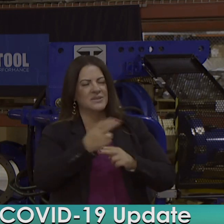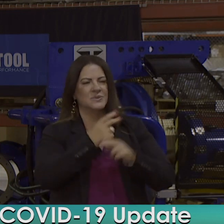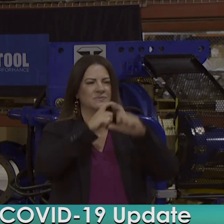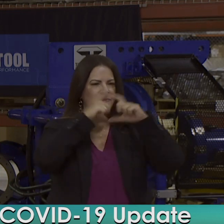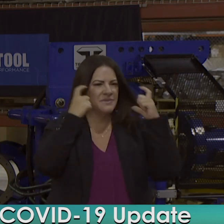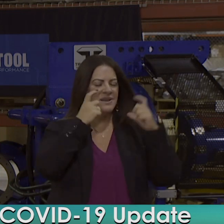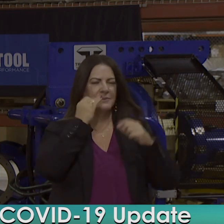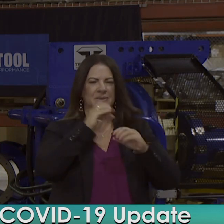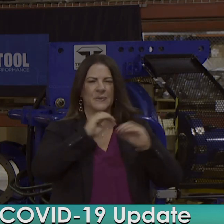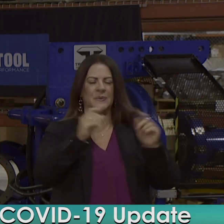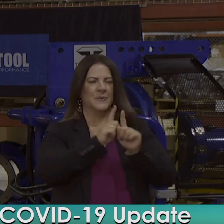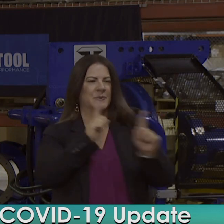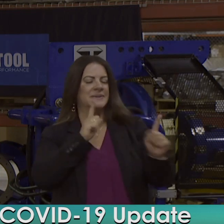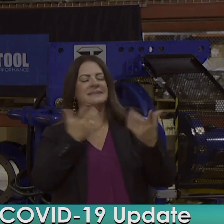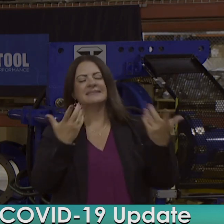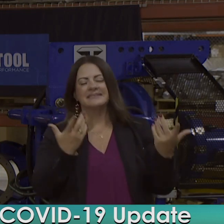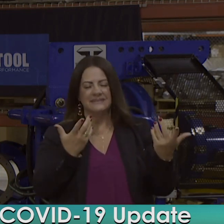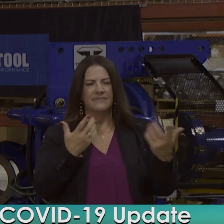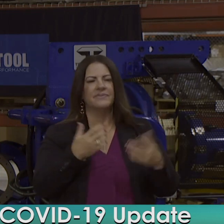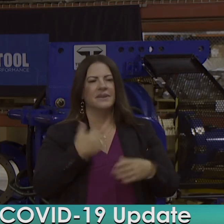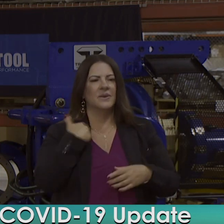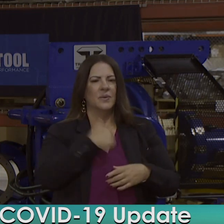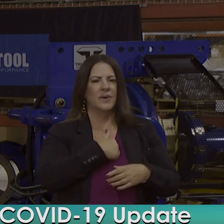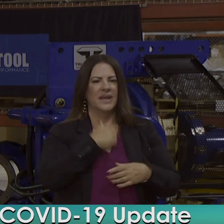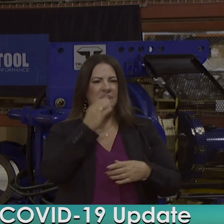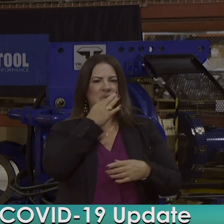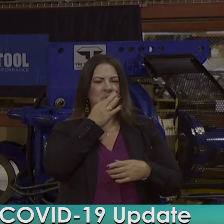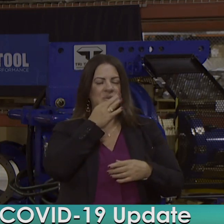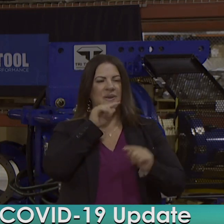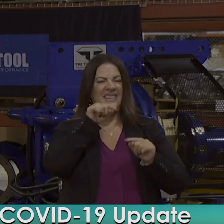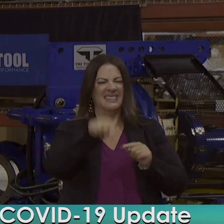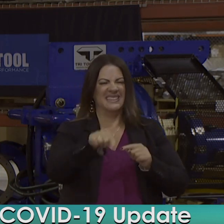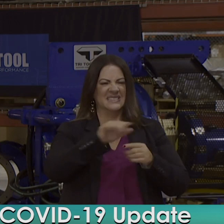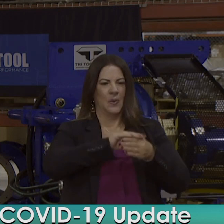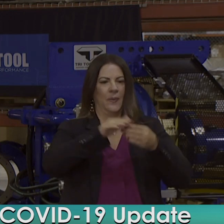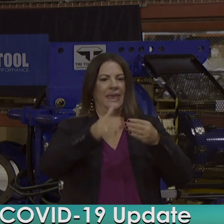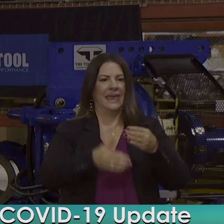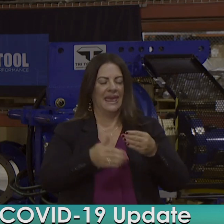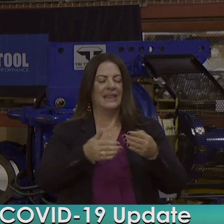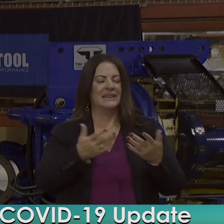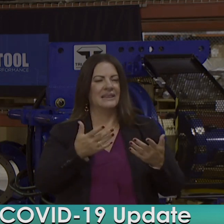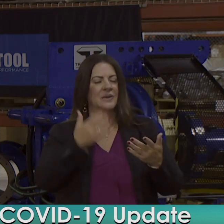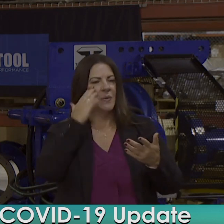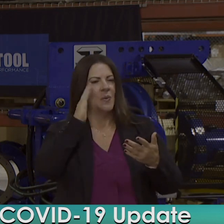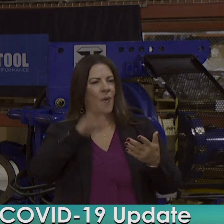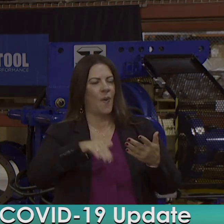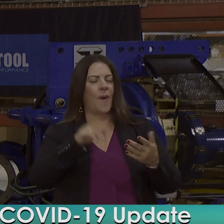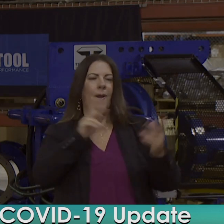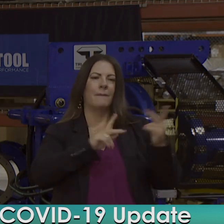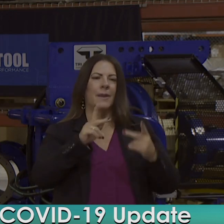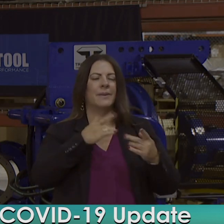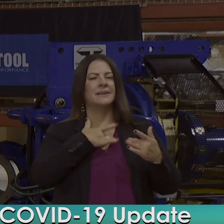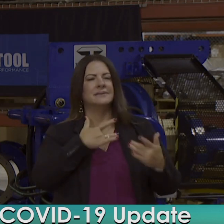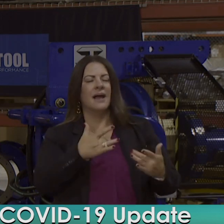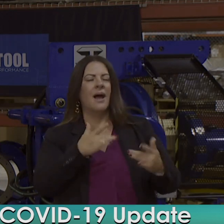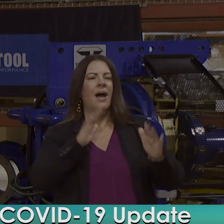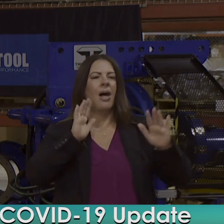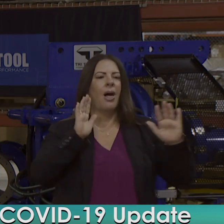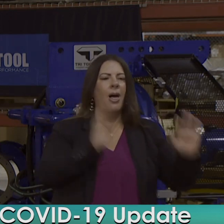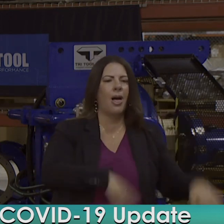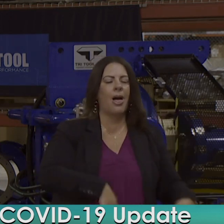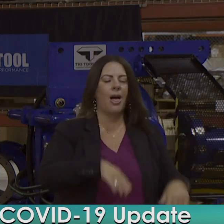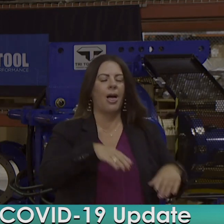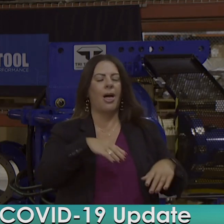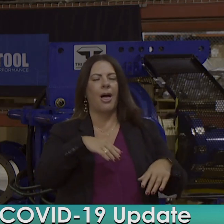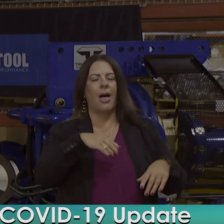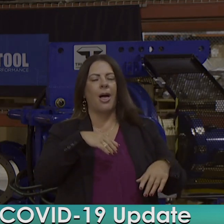spread of this virus. We are entering into a weekend where so often it's the case, people let their guard down. Do